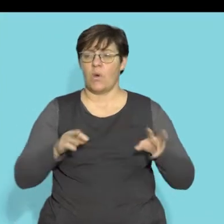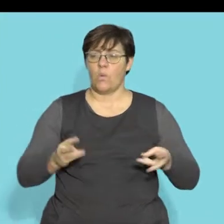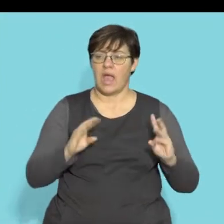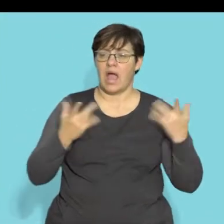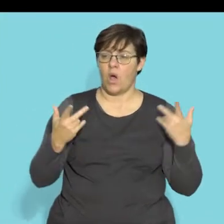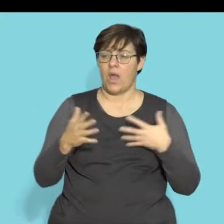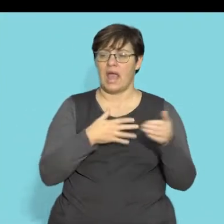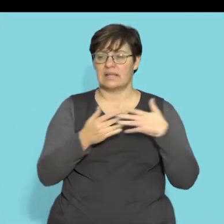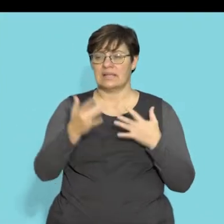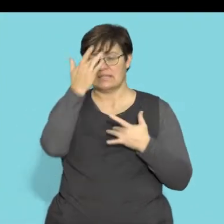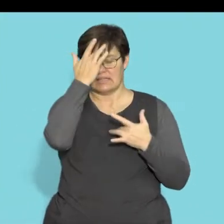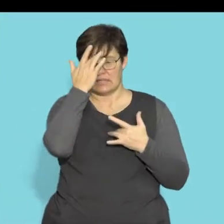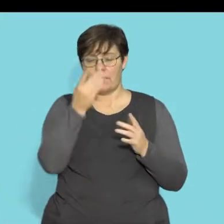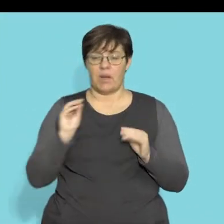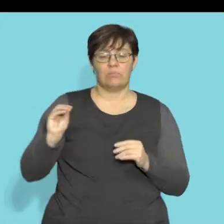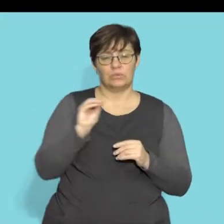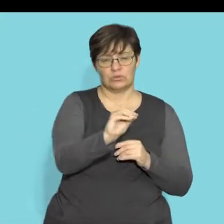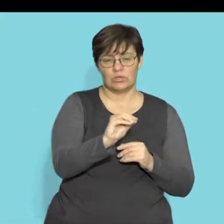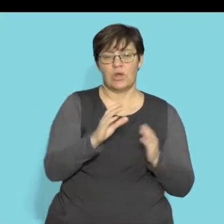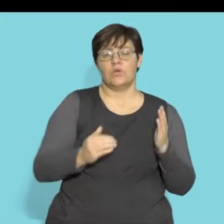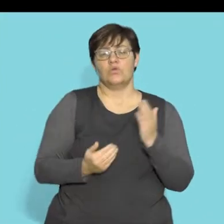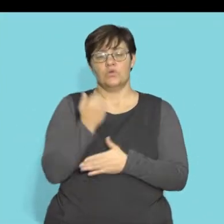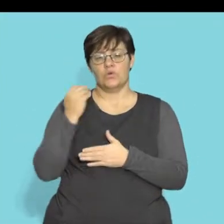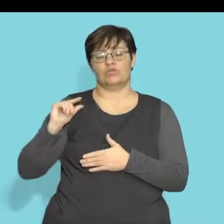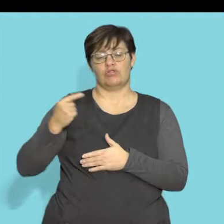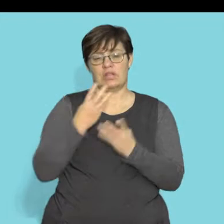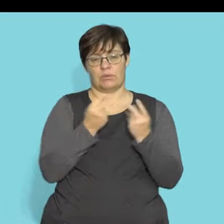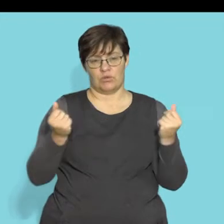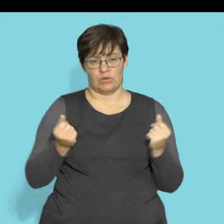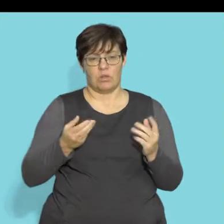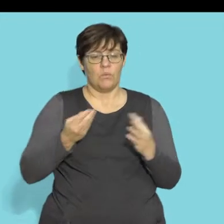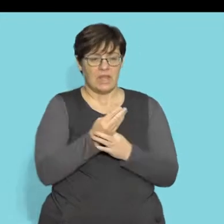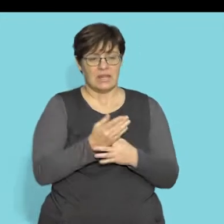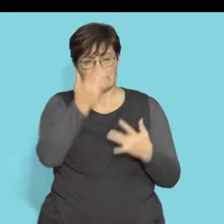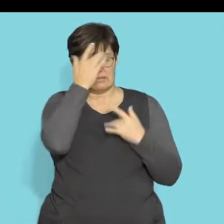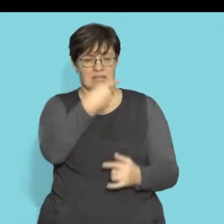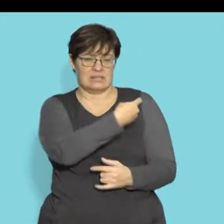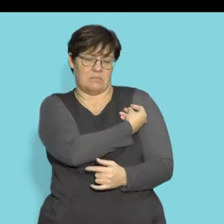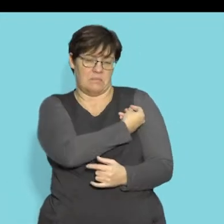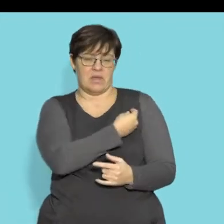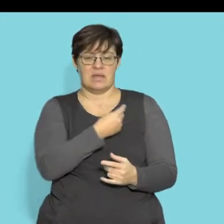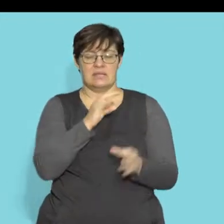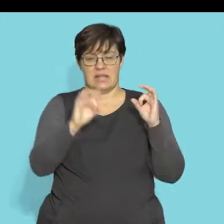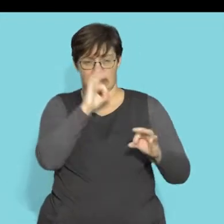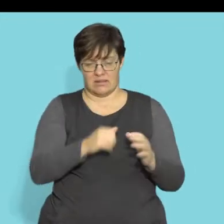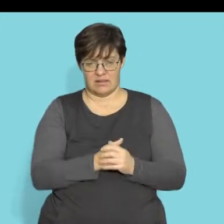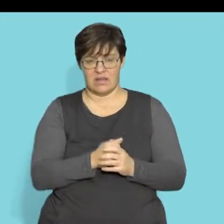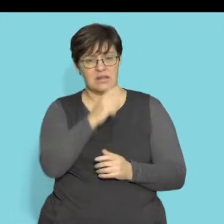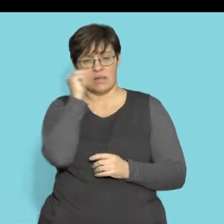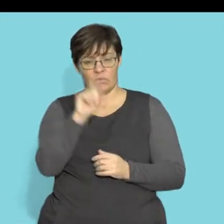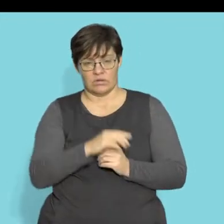treating a disease by inserting new genetic material into a patient's cell. And that process is